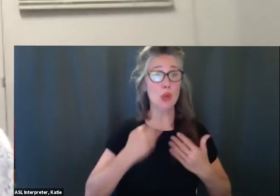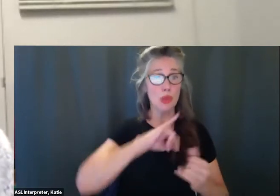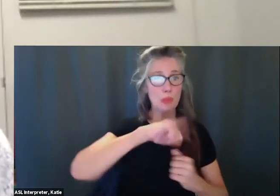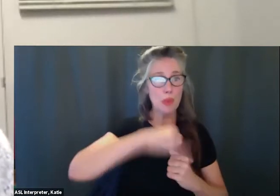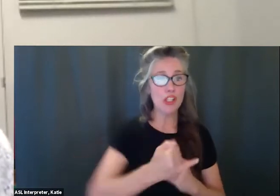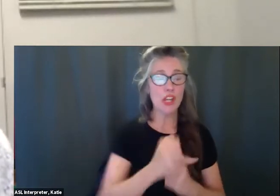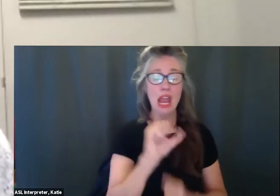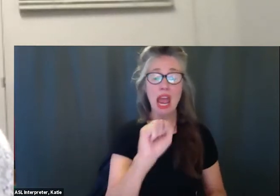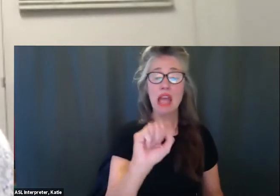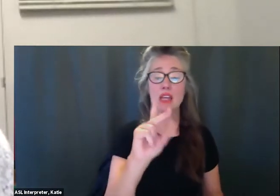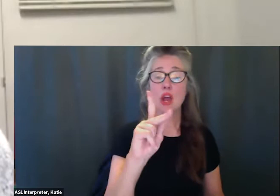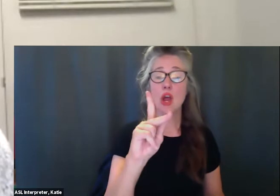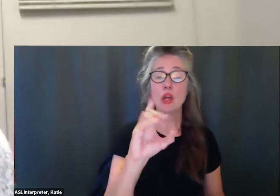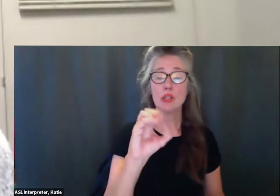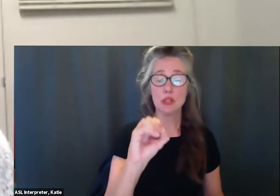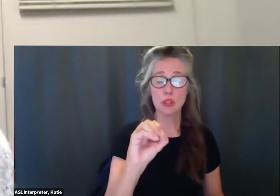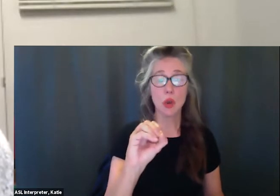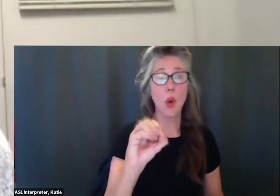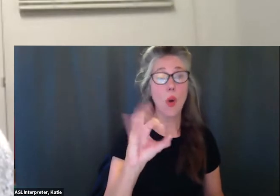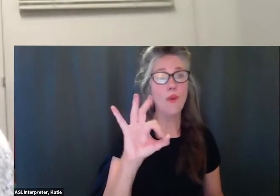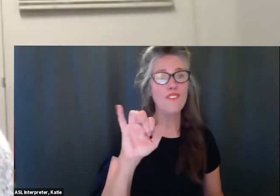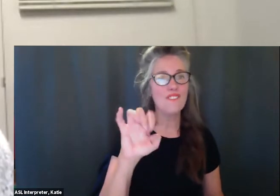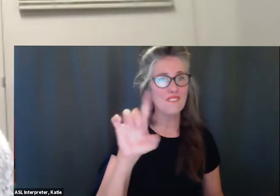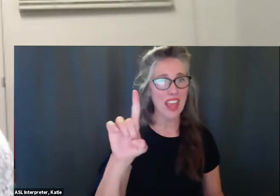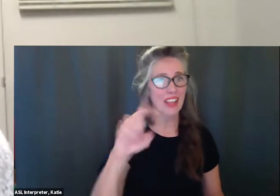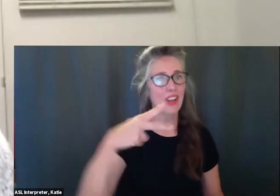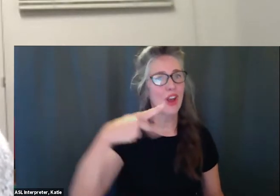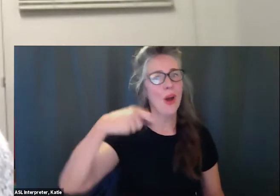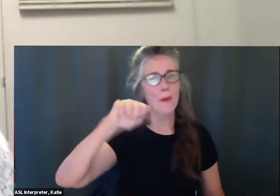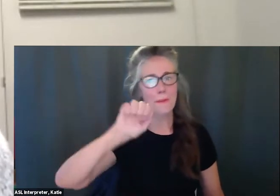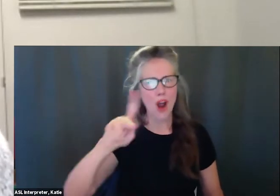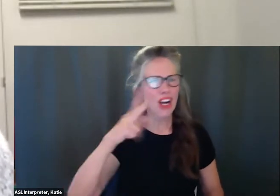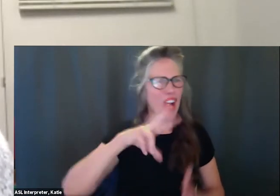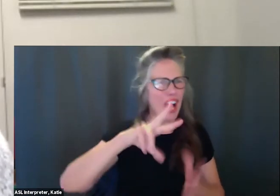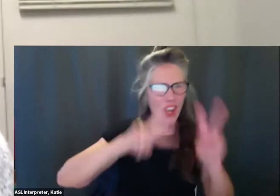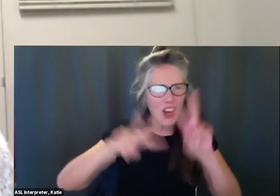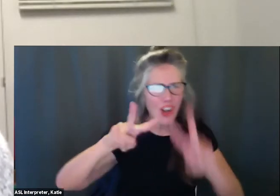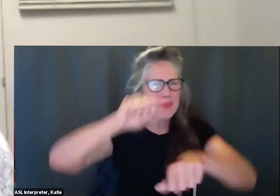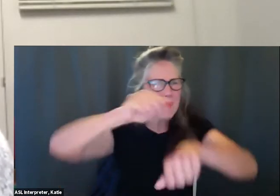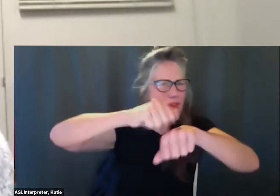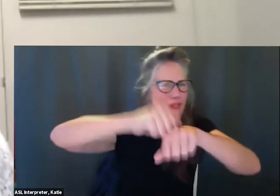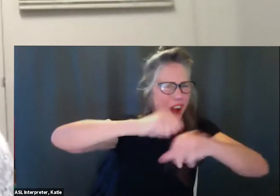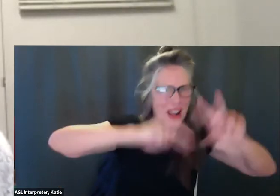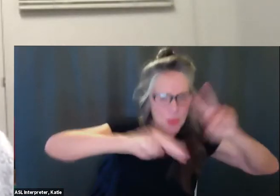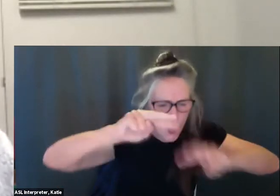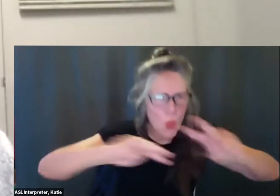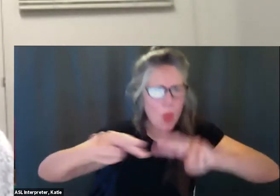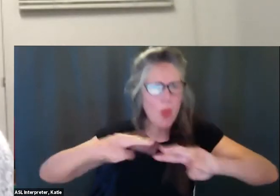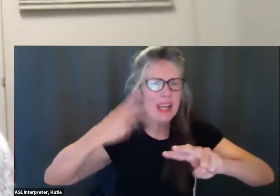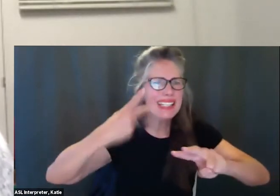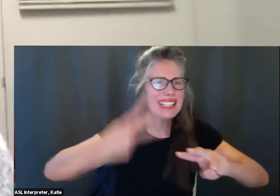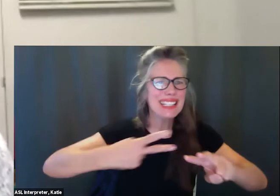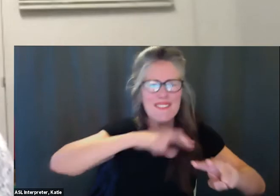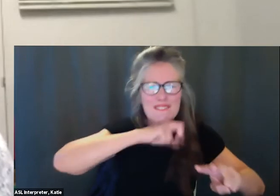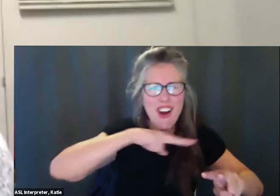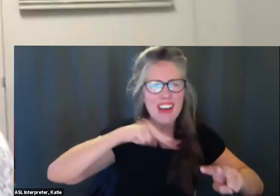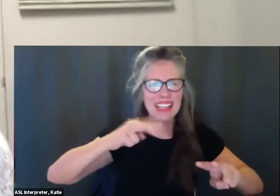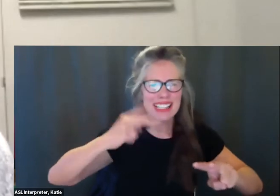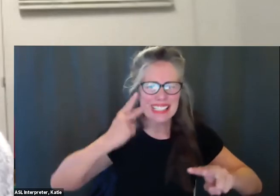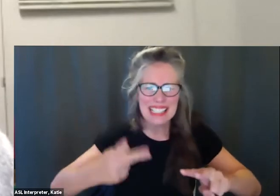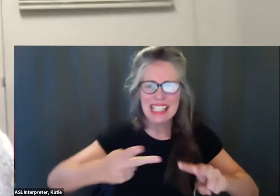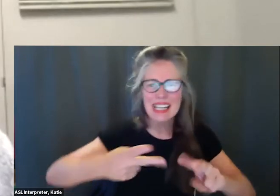learning about nature, just enjoying the world around them, all kinds of opportunities for oral language production